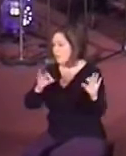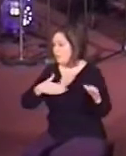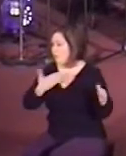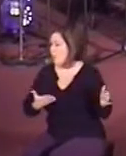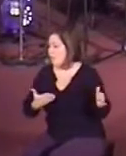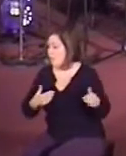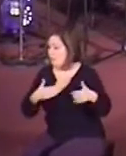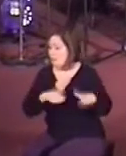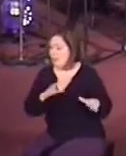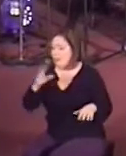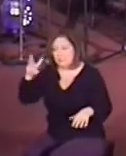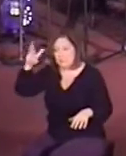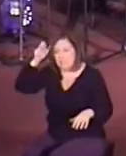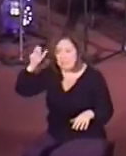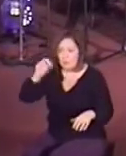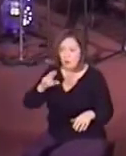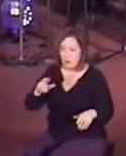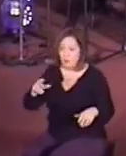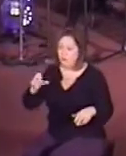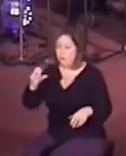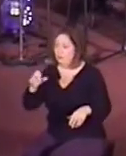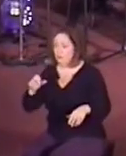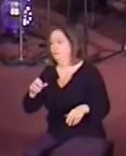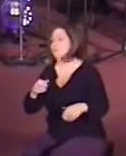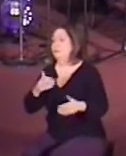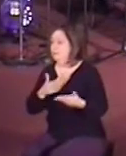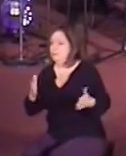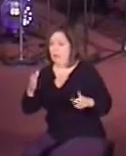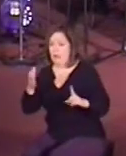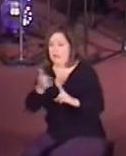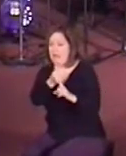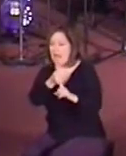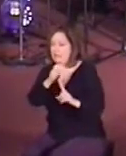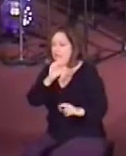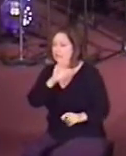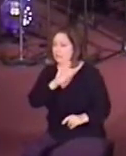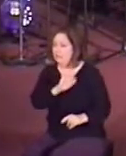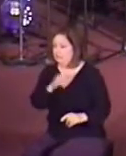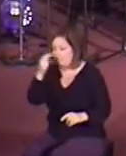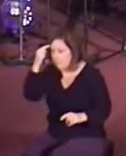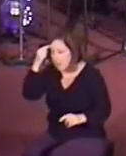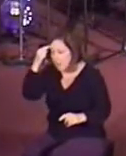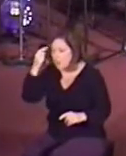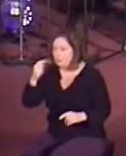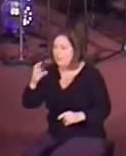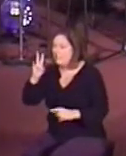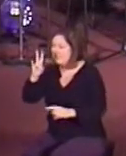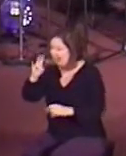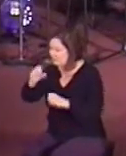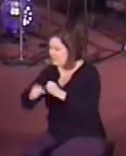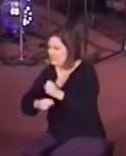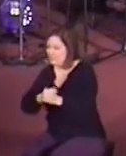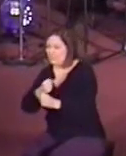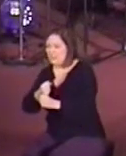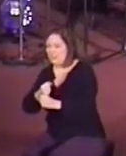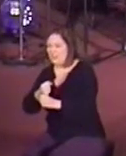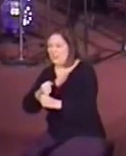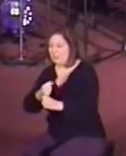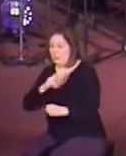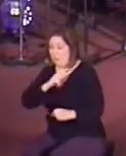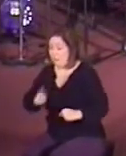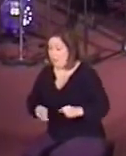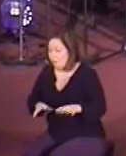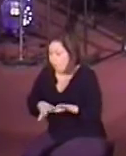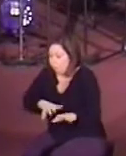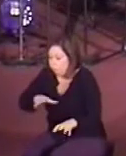a demon or Satan himself to attack his mind. Whatever it was, for 7 years, he crawled on the ground